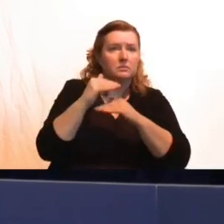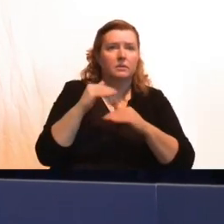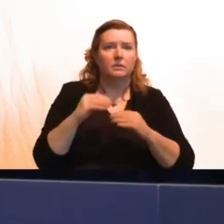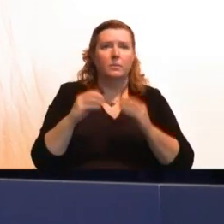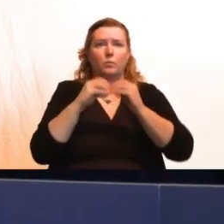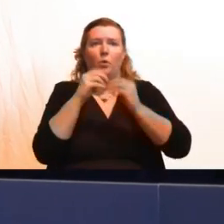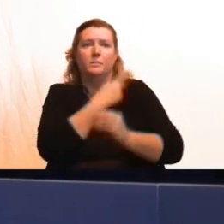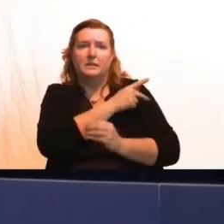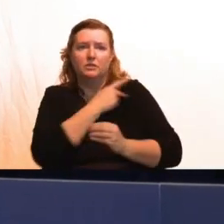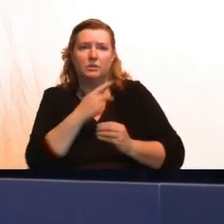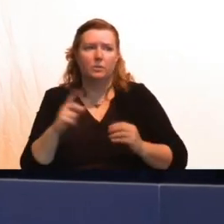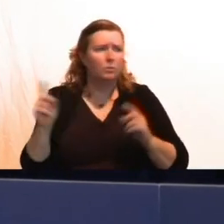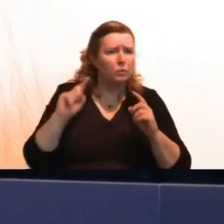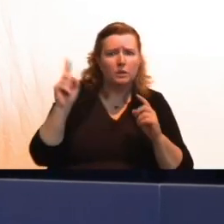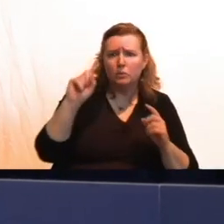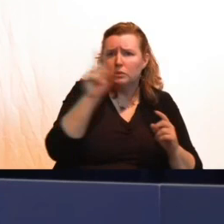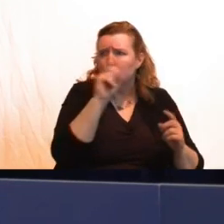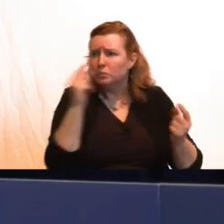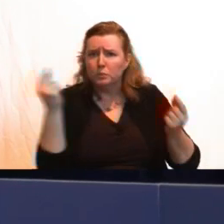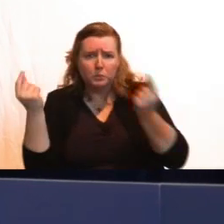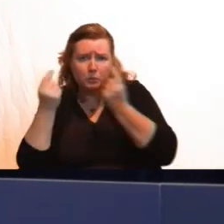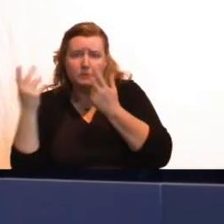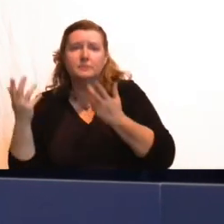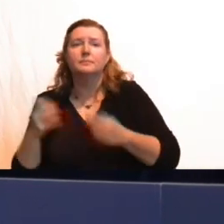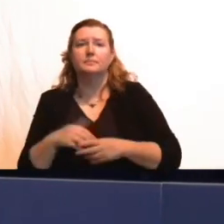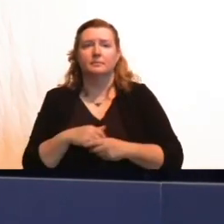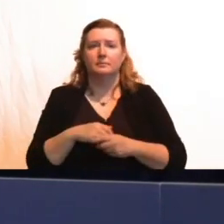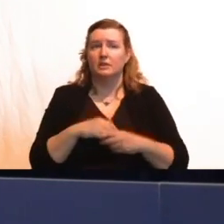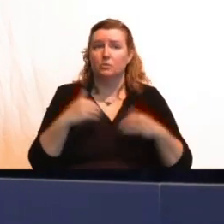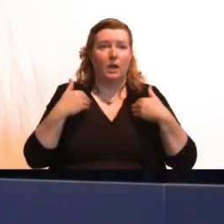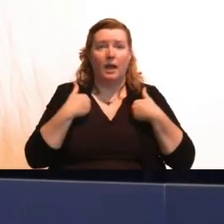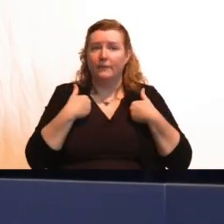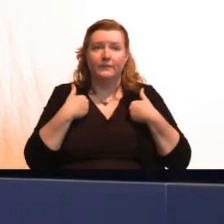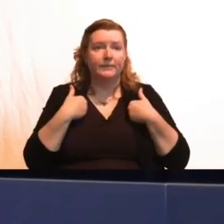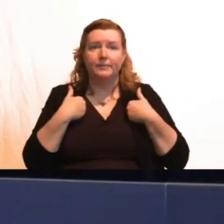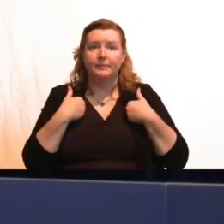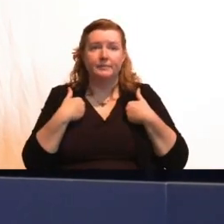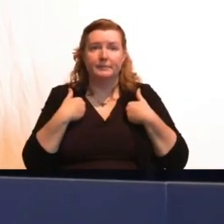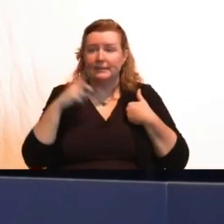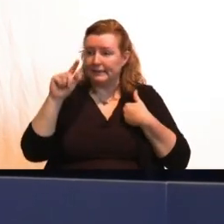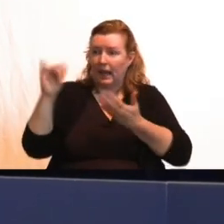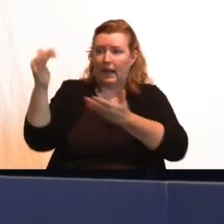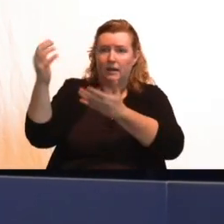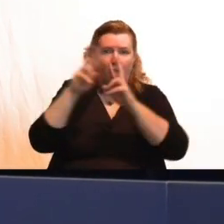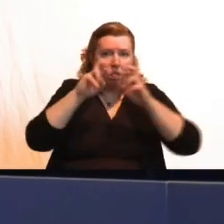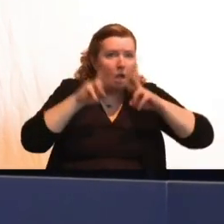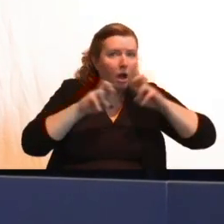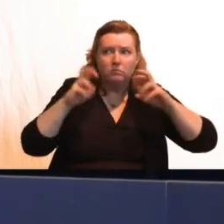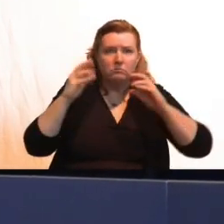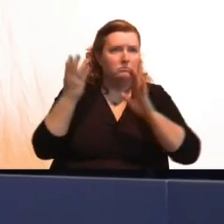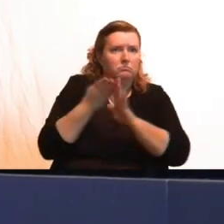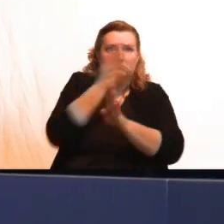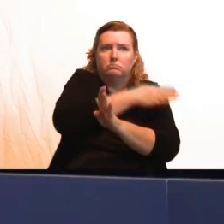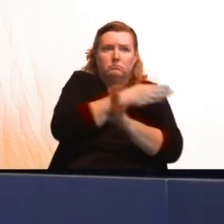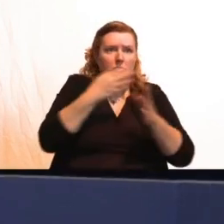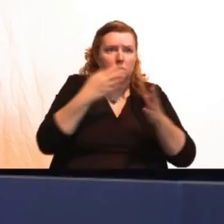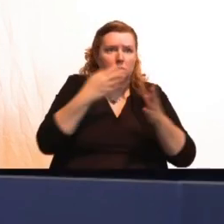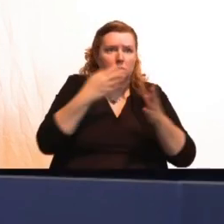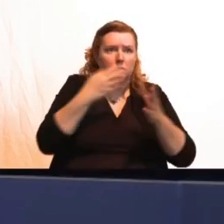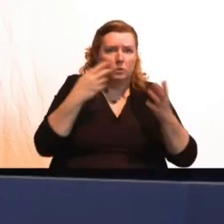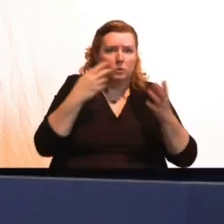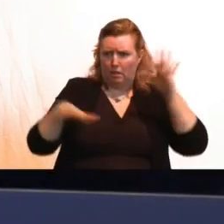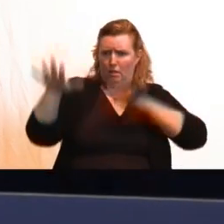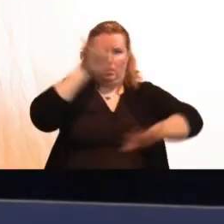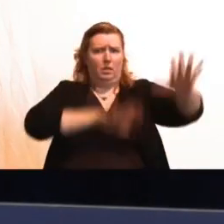limited dashboard capability. We did not have a Department of Health call center. Most importantly, early